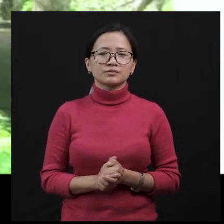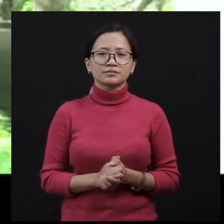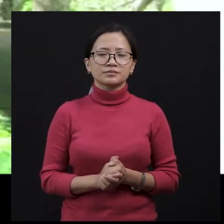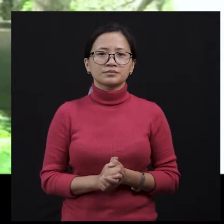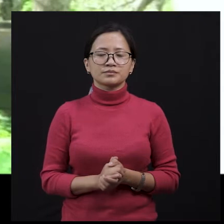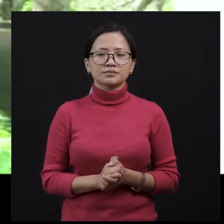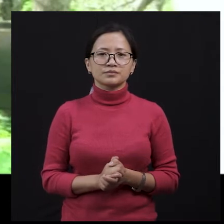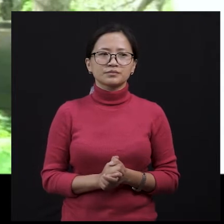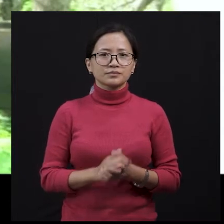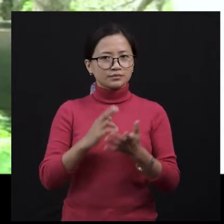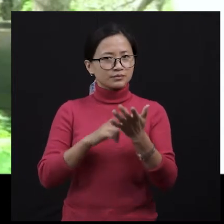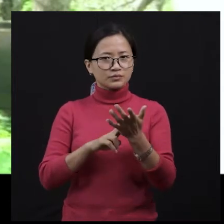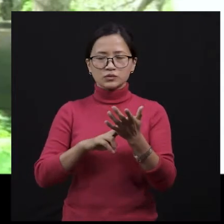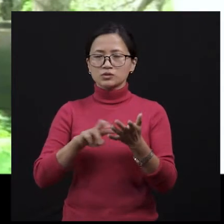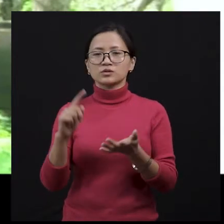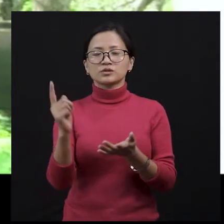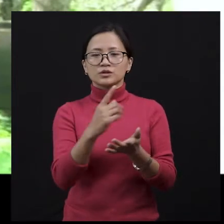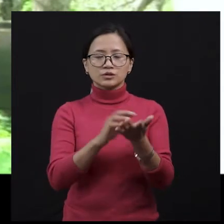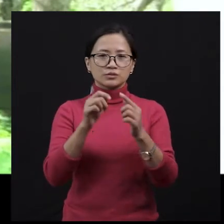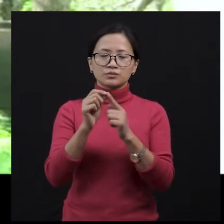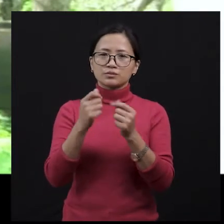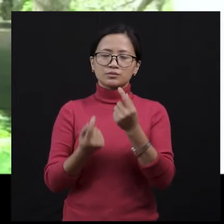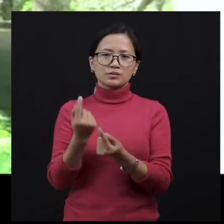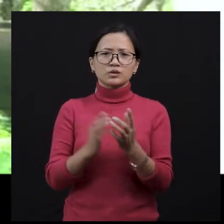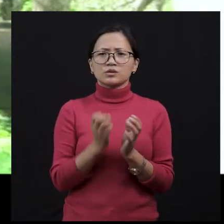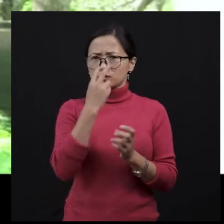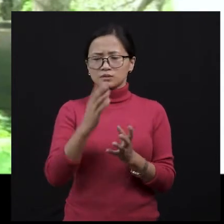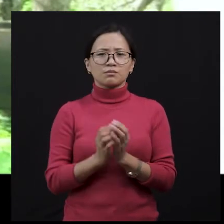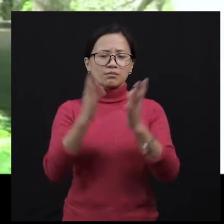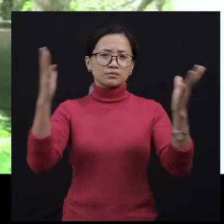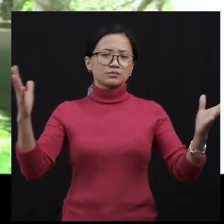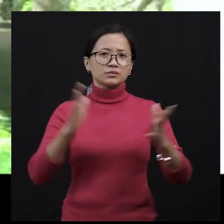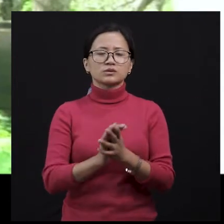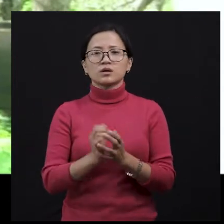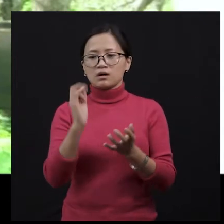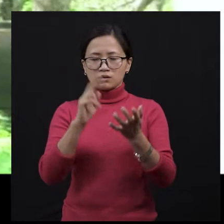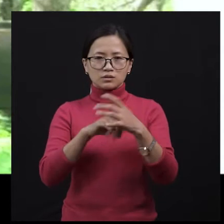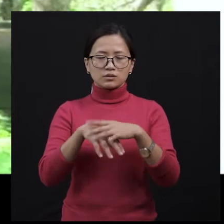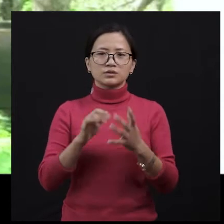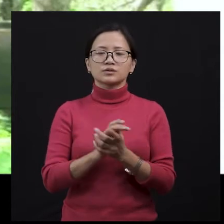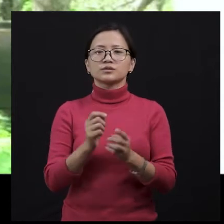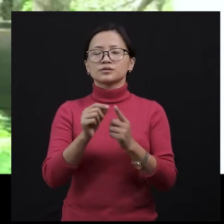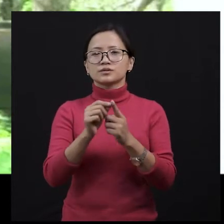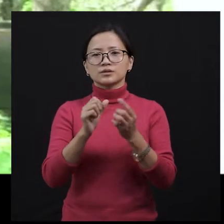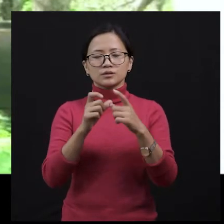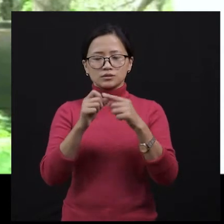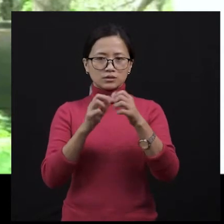Here, even in this national park, we see many endangered animals are